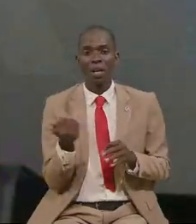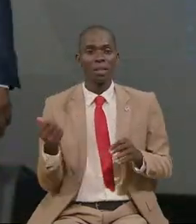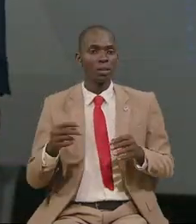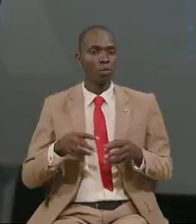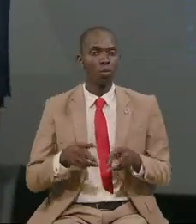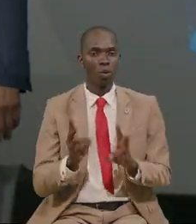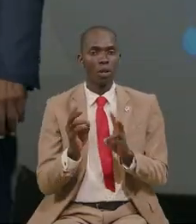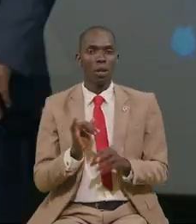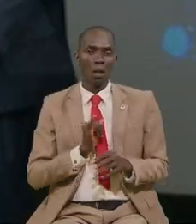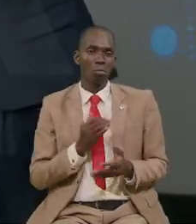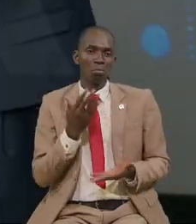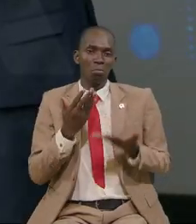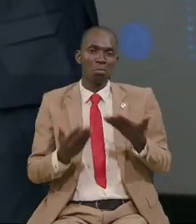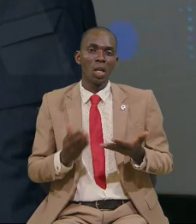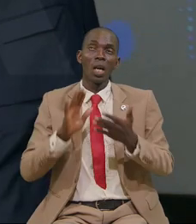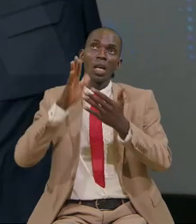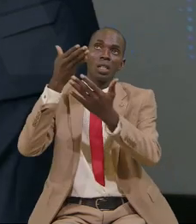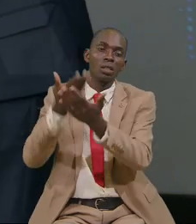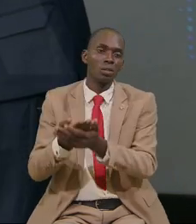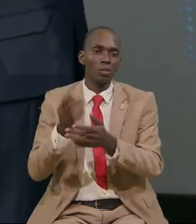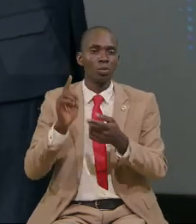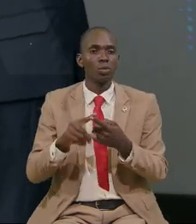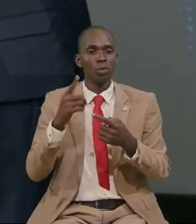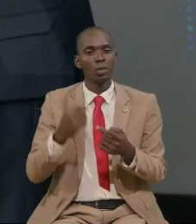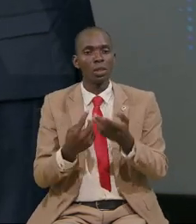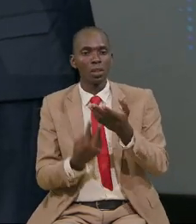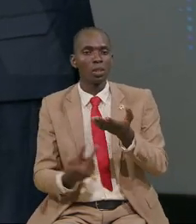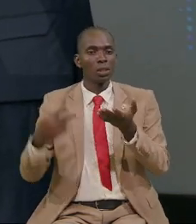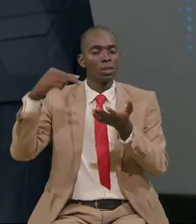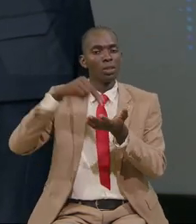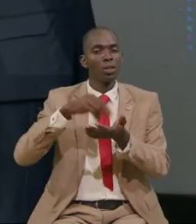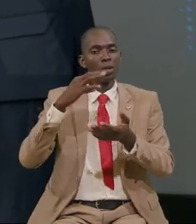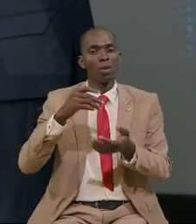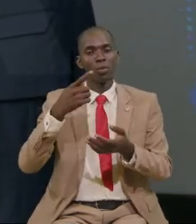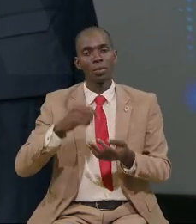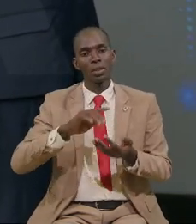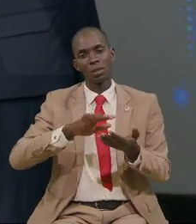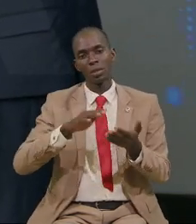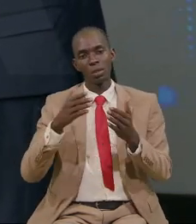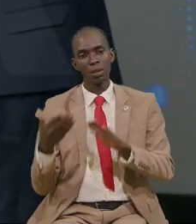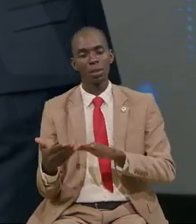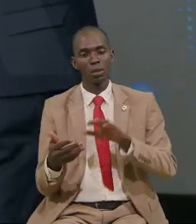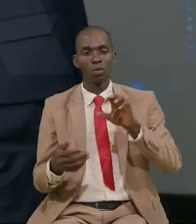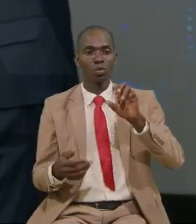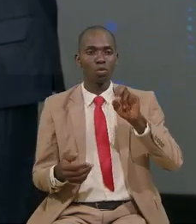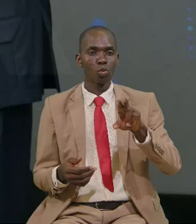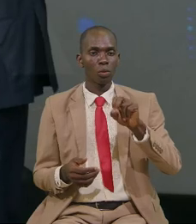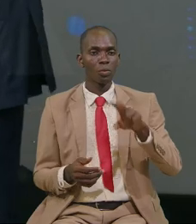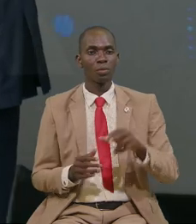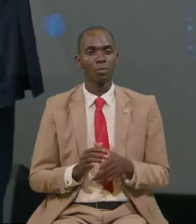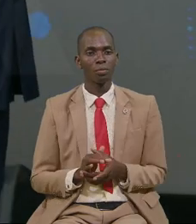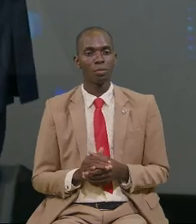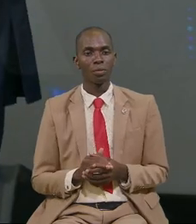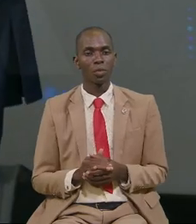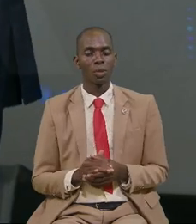might attain unto the resurrection of the dead. Verse 12,